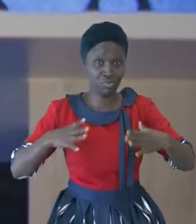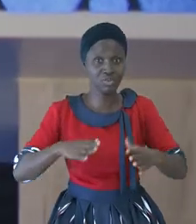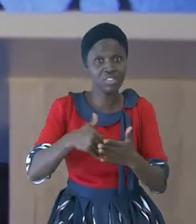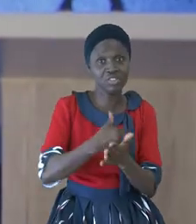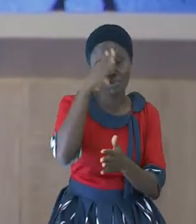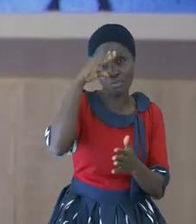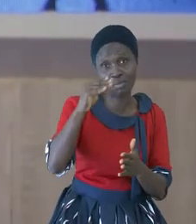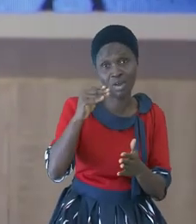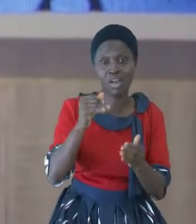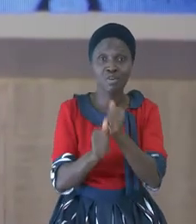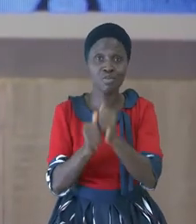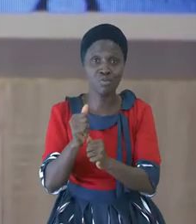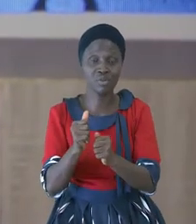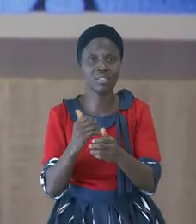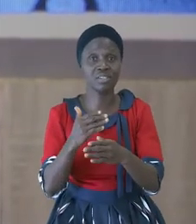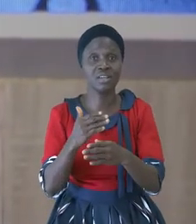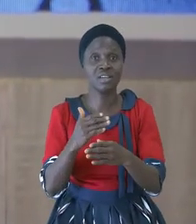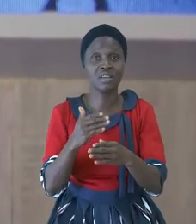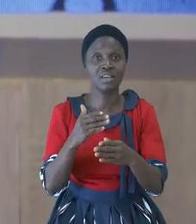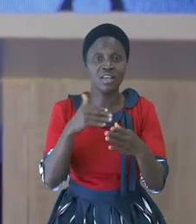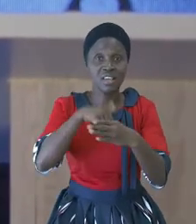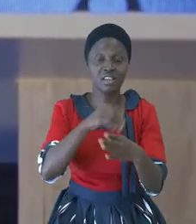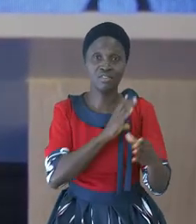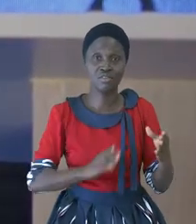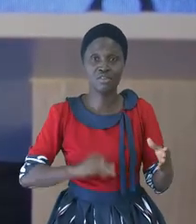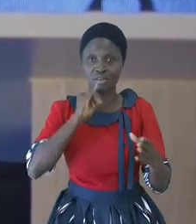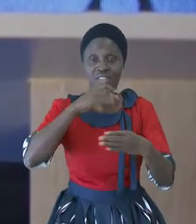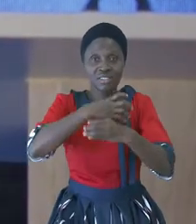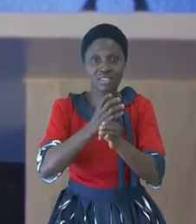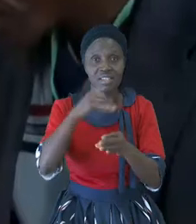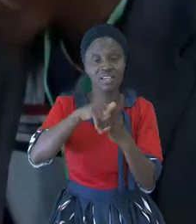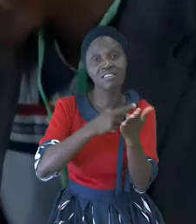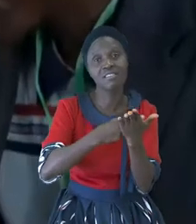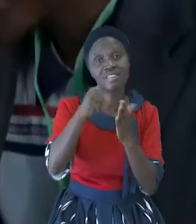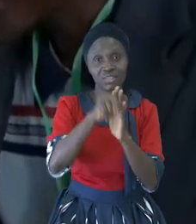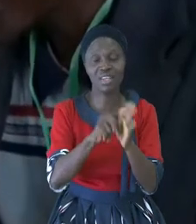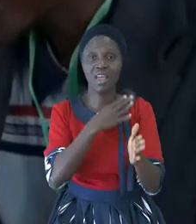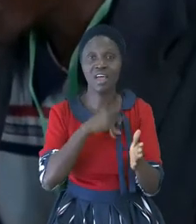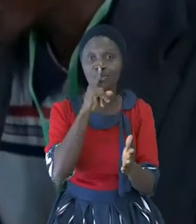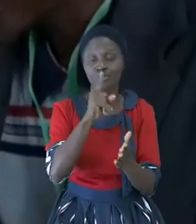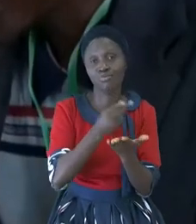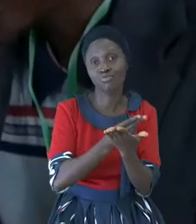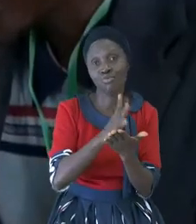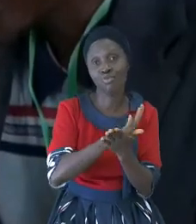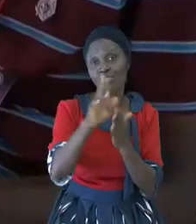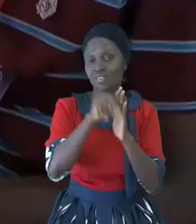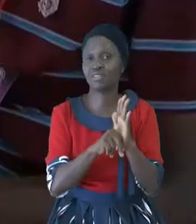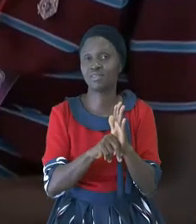is created in righteousness and true holiness. Amen. Amen. For